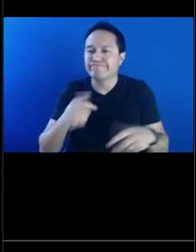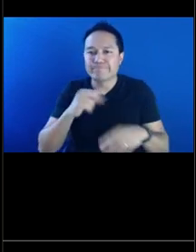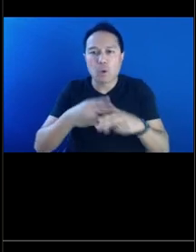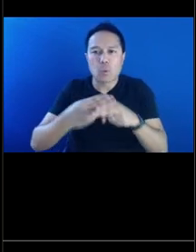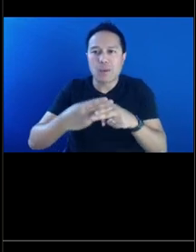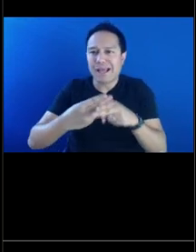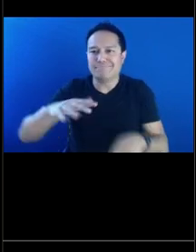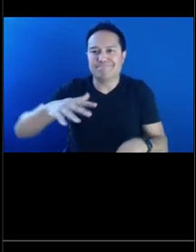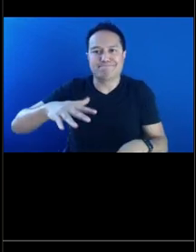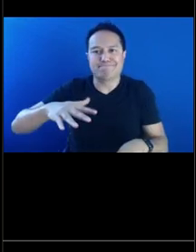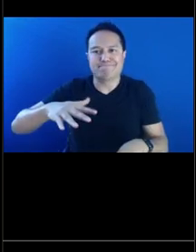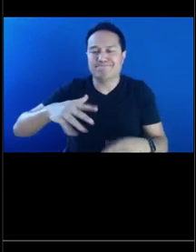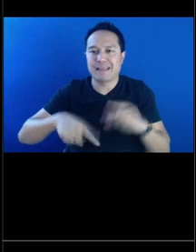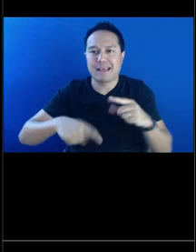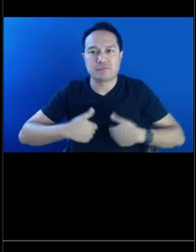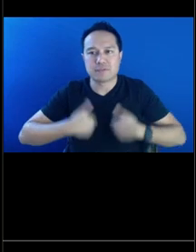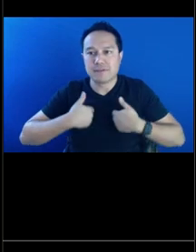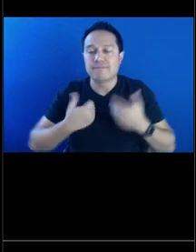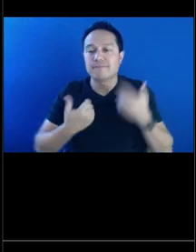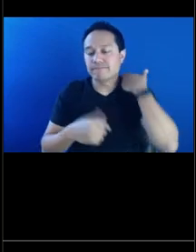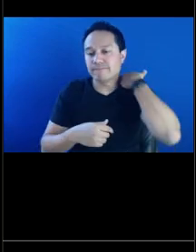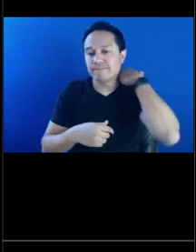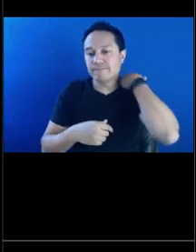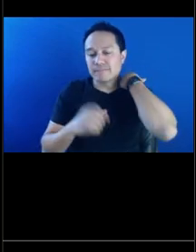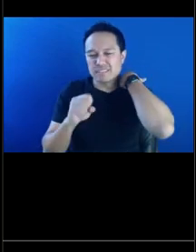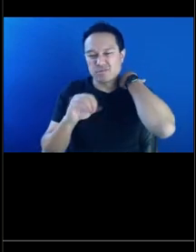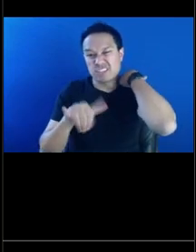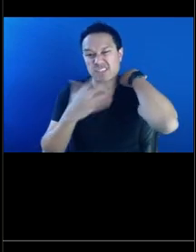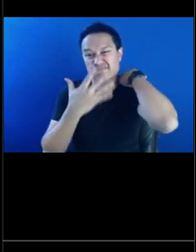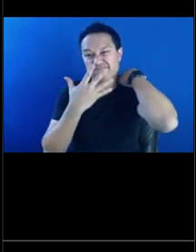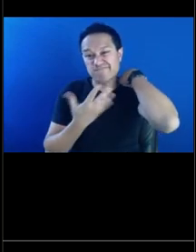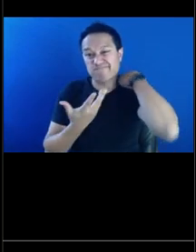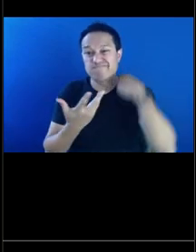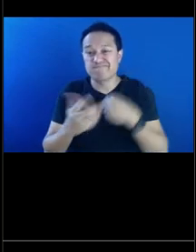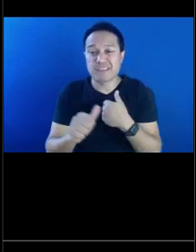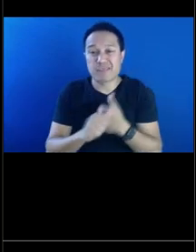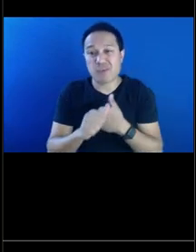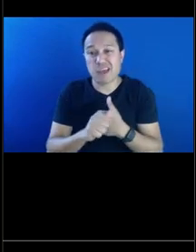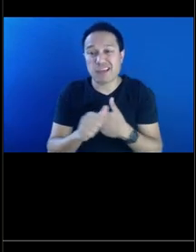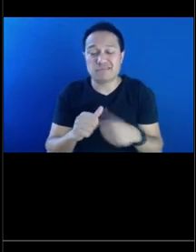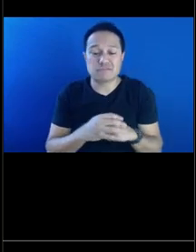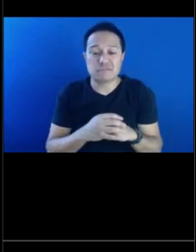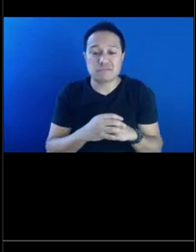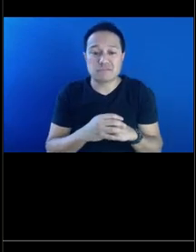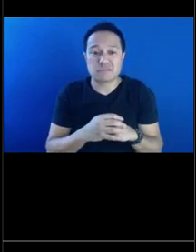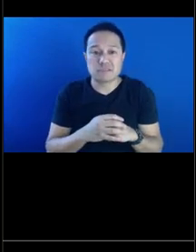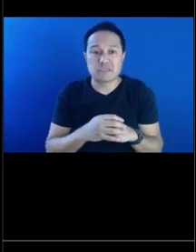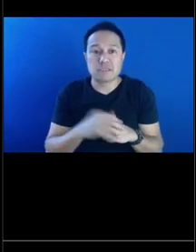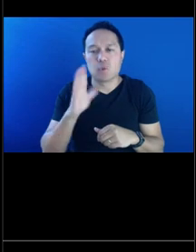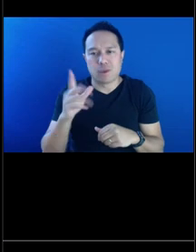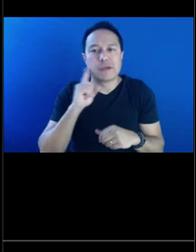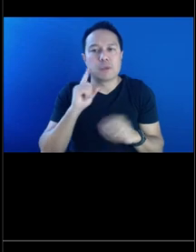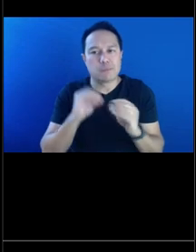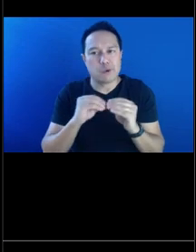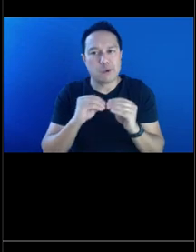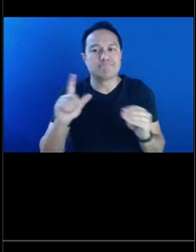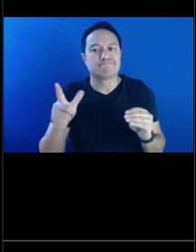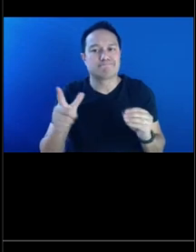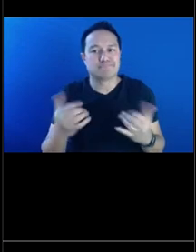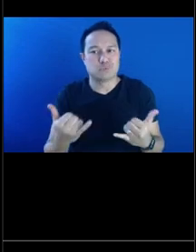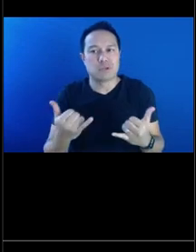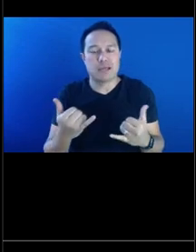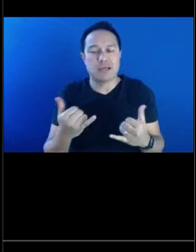survive. And that's a really unfortunate threat, but we're going to hear a lot more from Wendy later in today's presentation about some of the